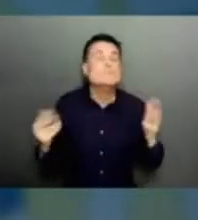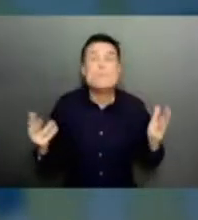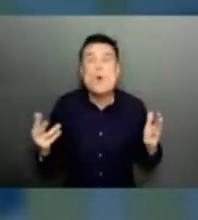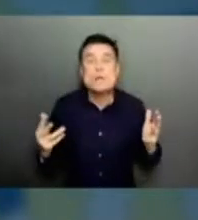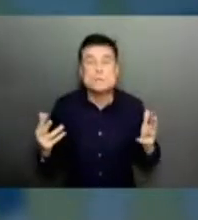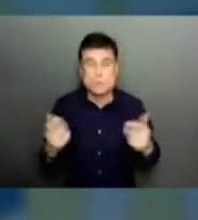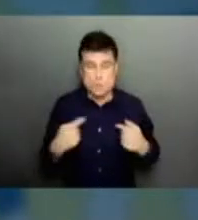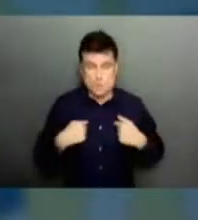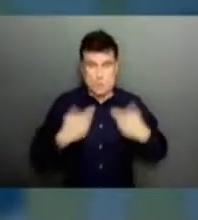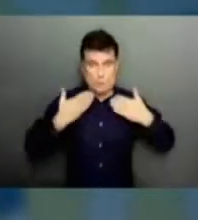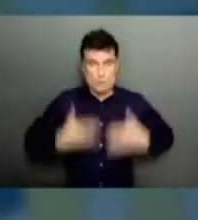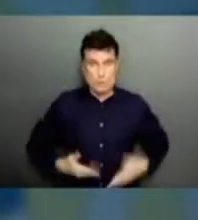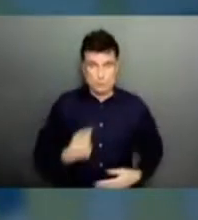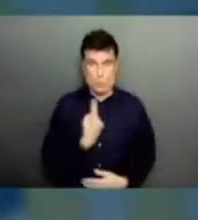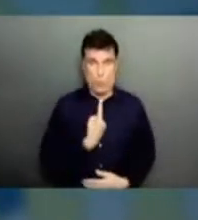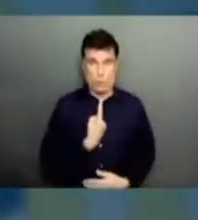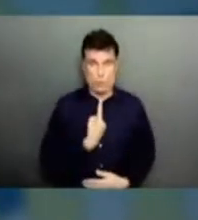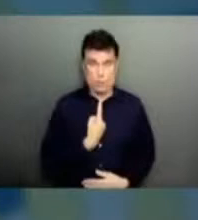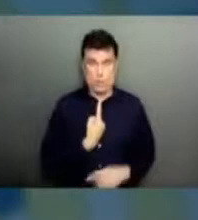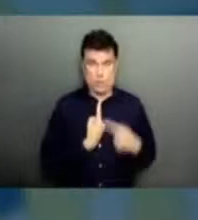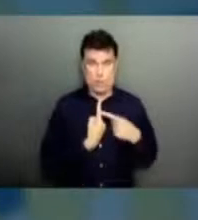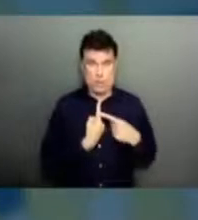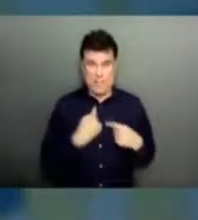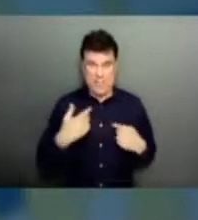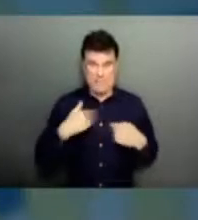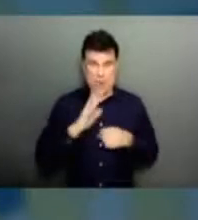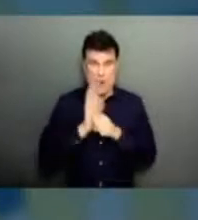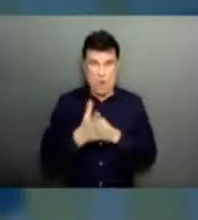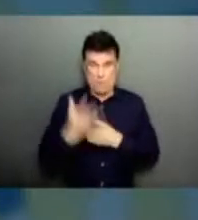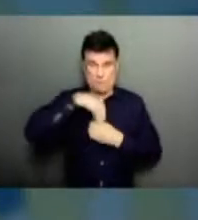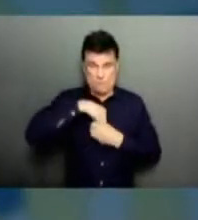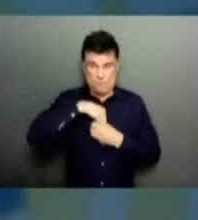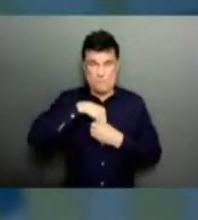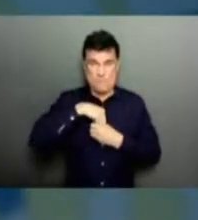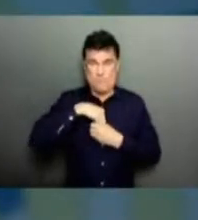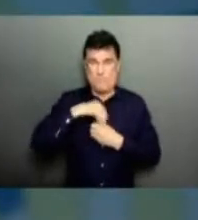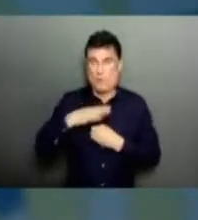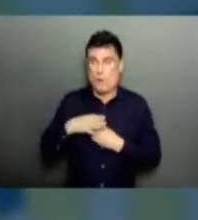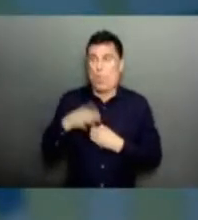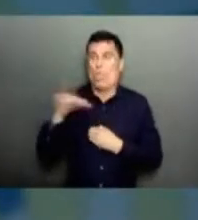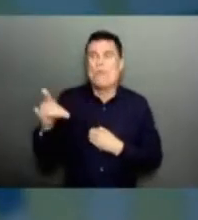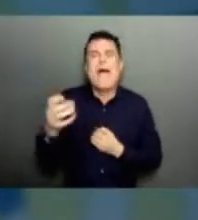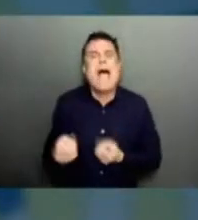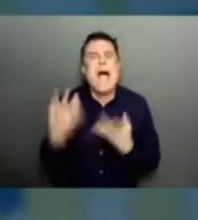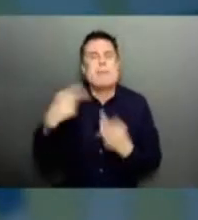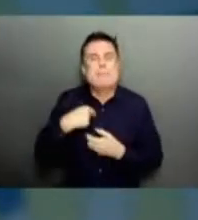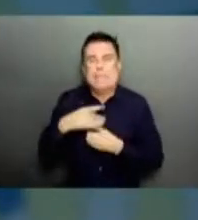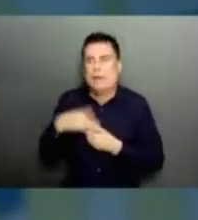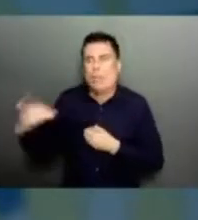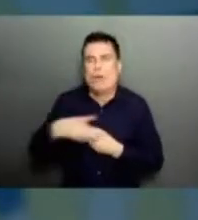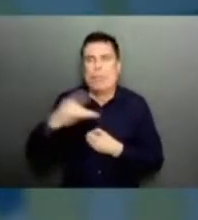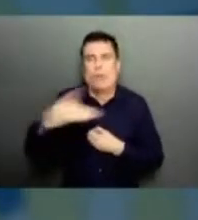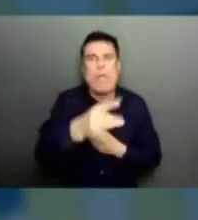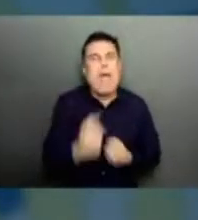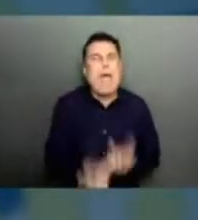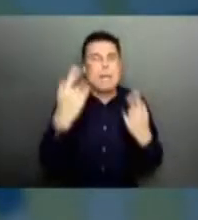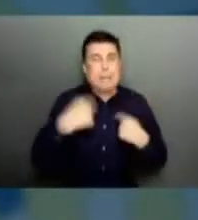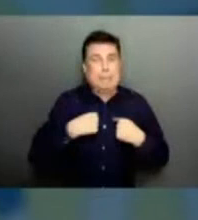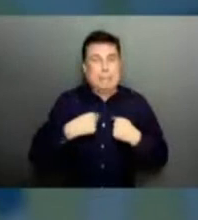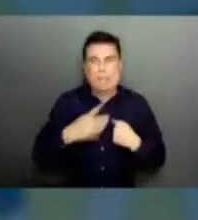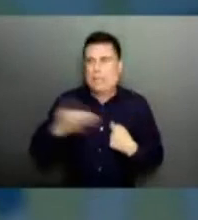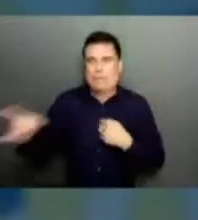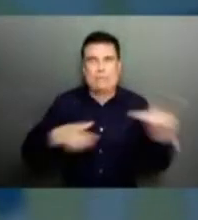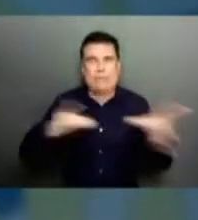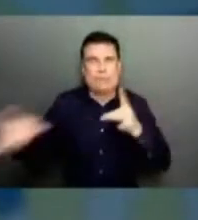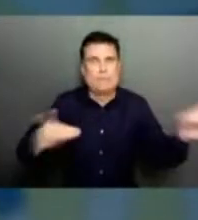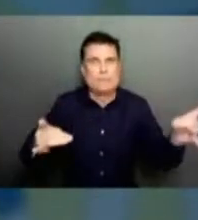the number of contacts that we have where the virus can be transmitted. So it's a function of the number